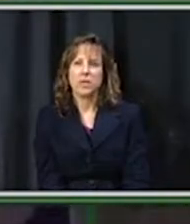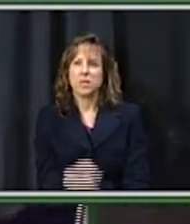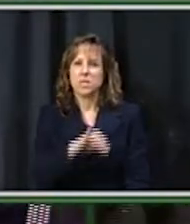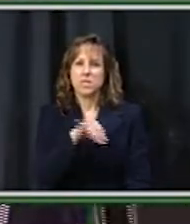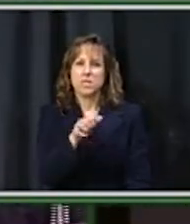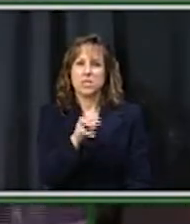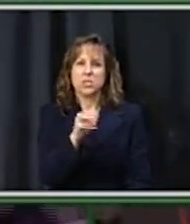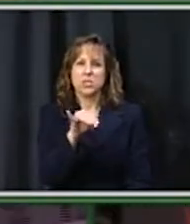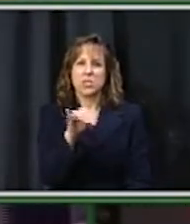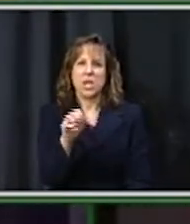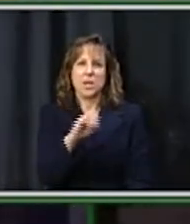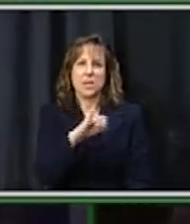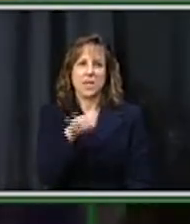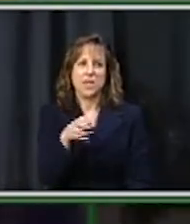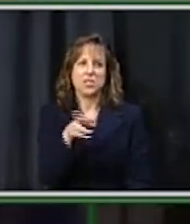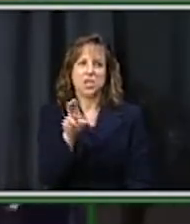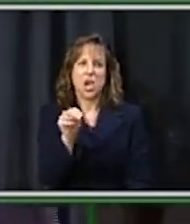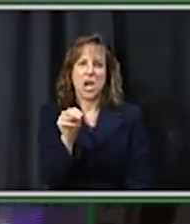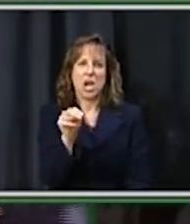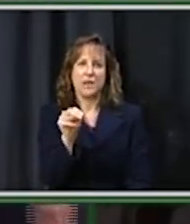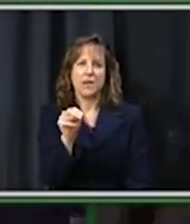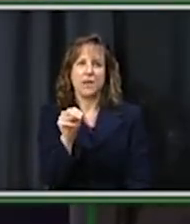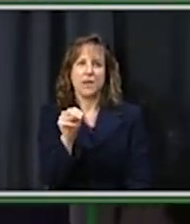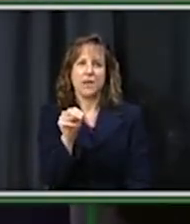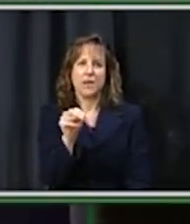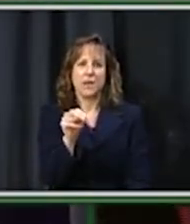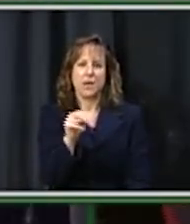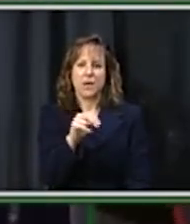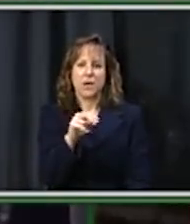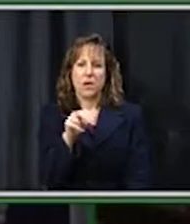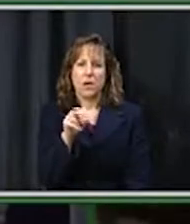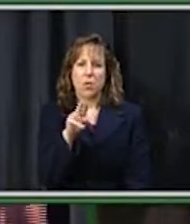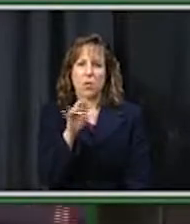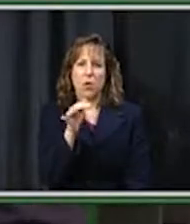Jamie Jun. Ryan Haley.